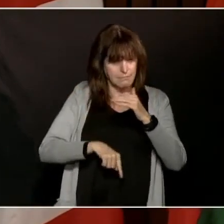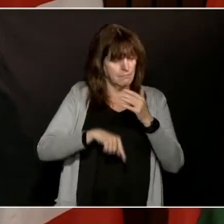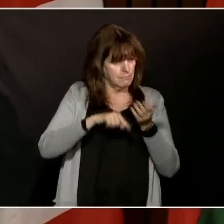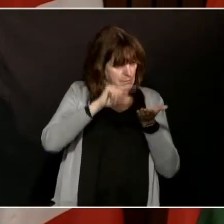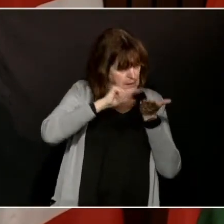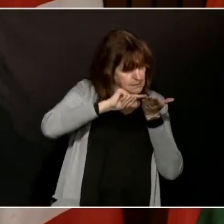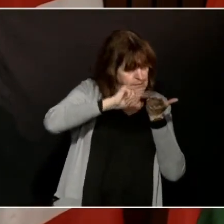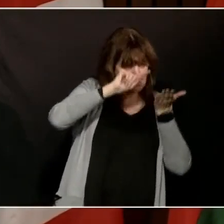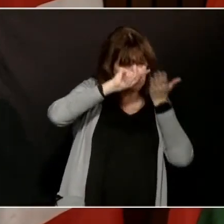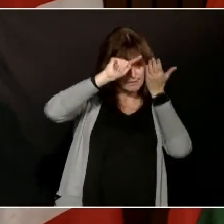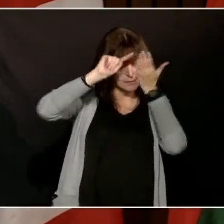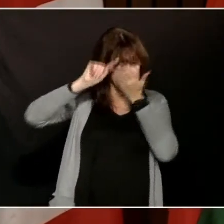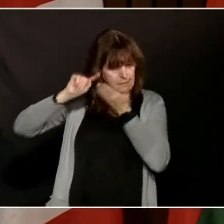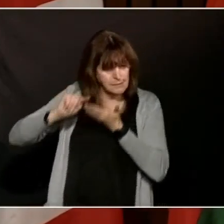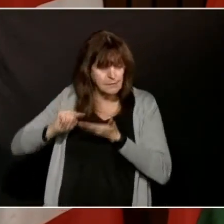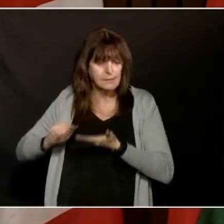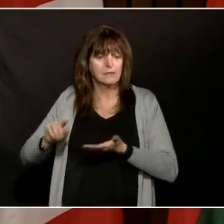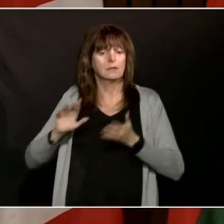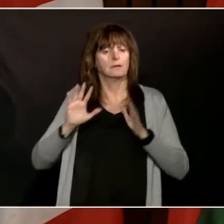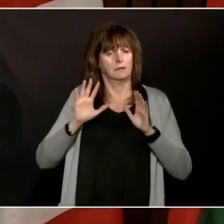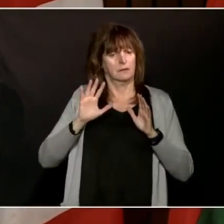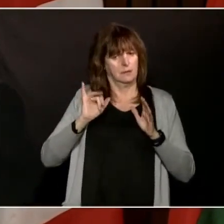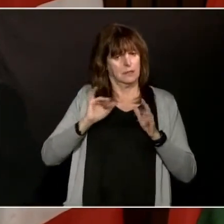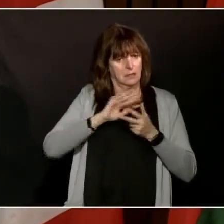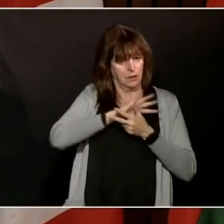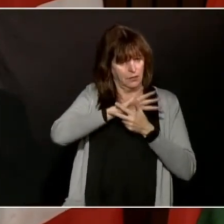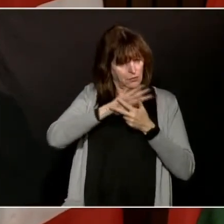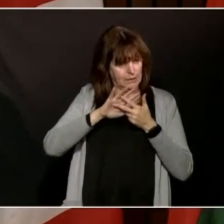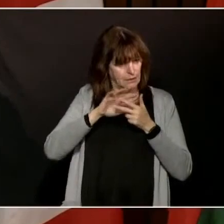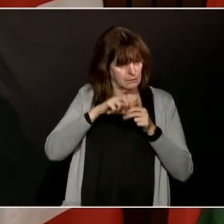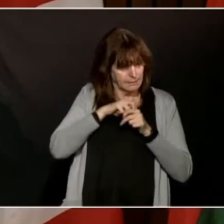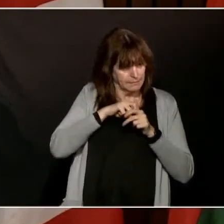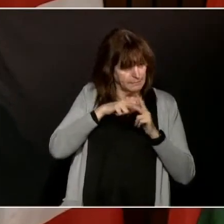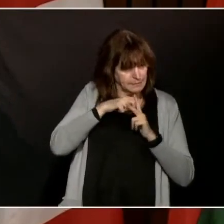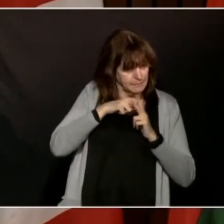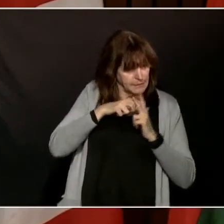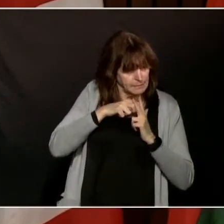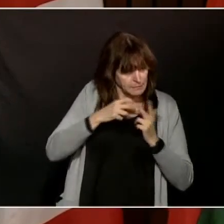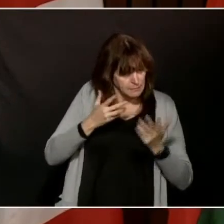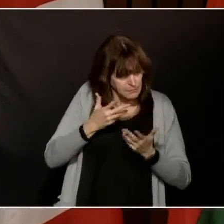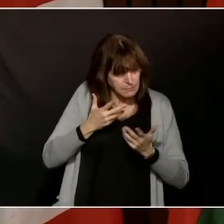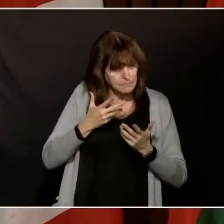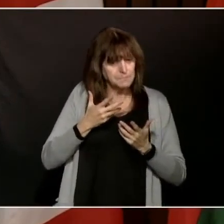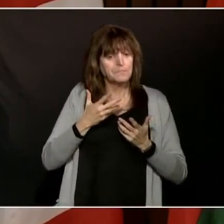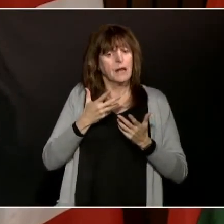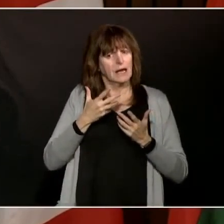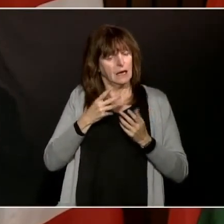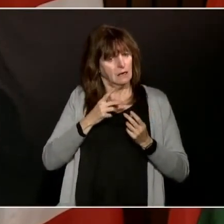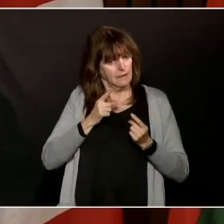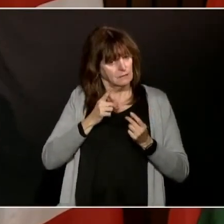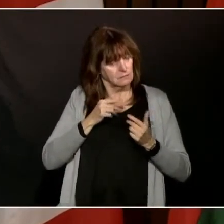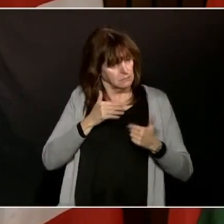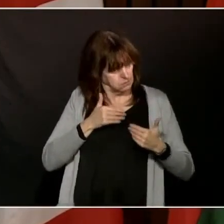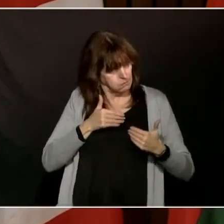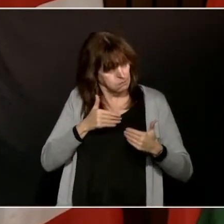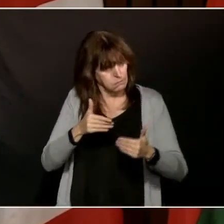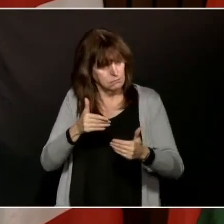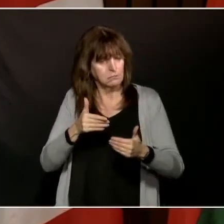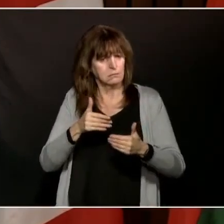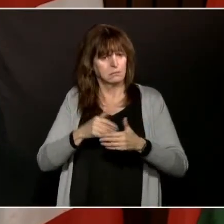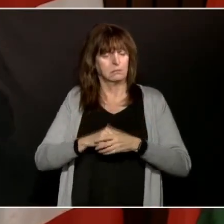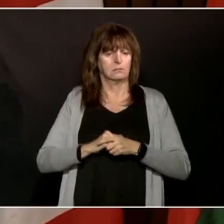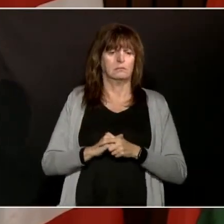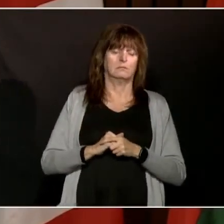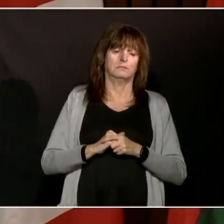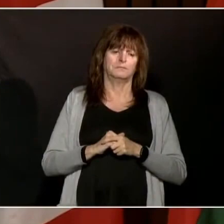the variants of concern, and to do that very rapidly. There's been a lot of collaboration